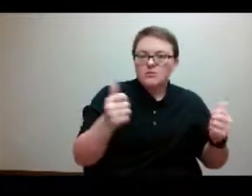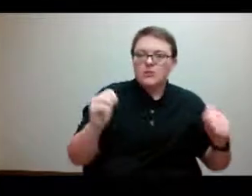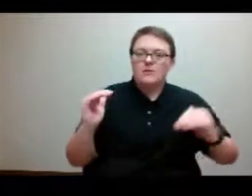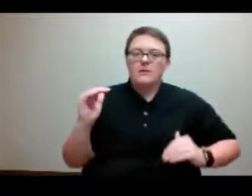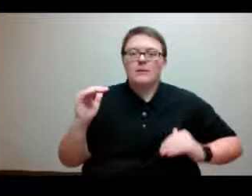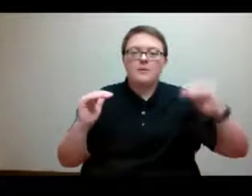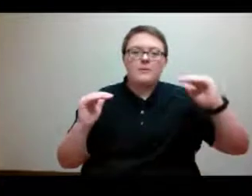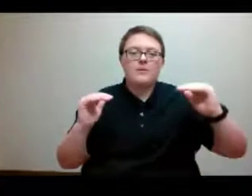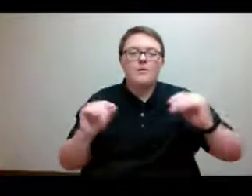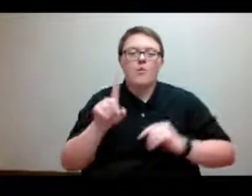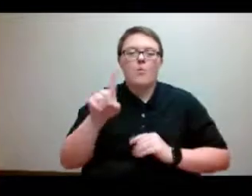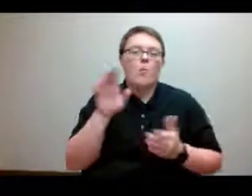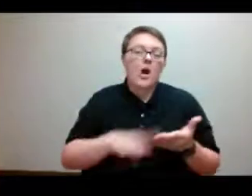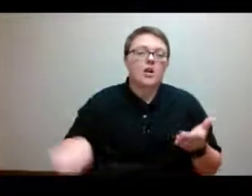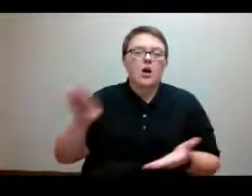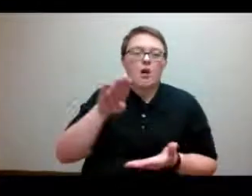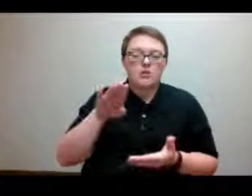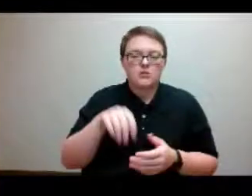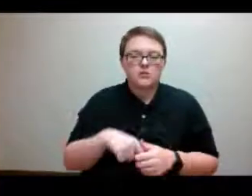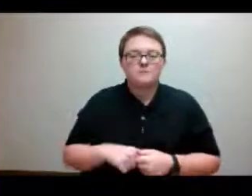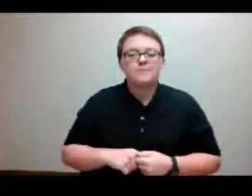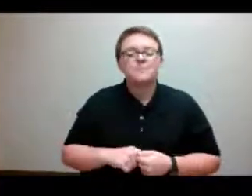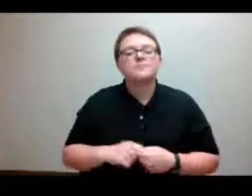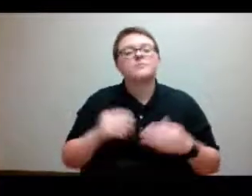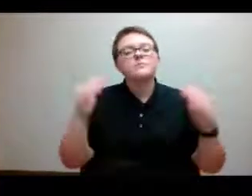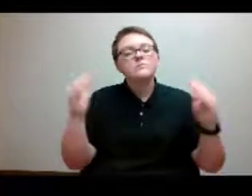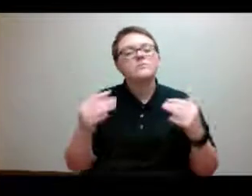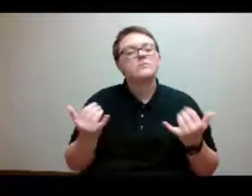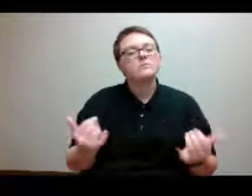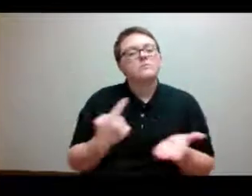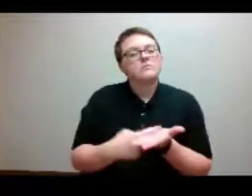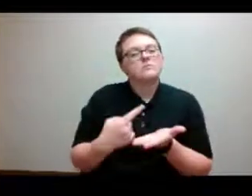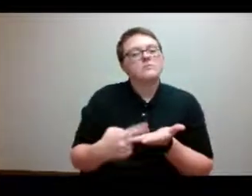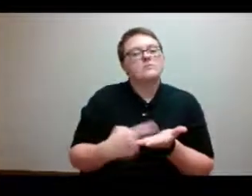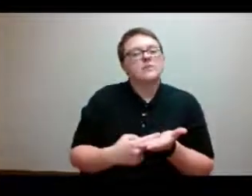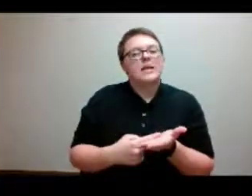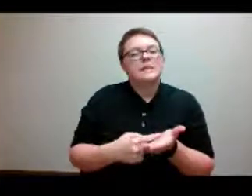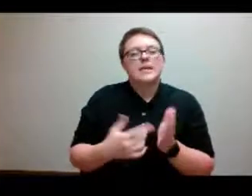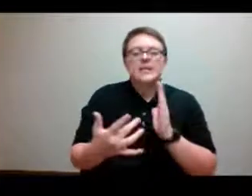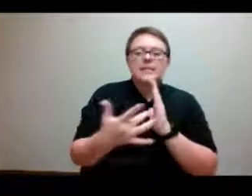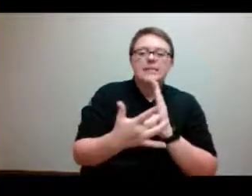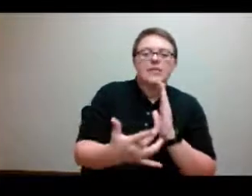Moving on to talk about our digital needs with the advent of